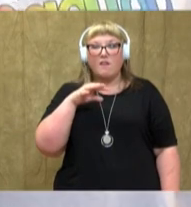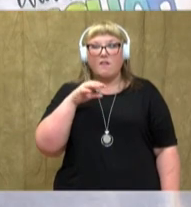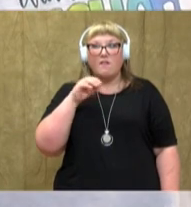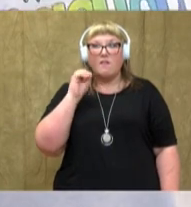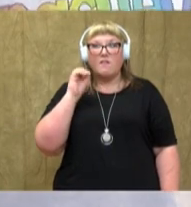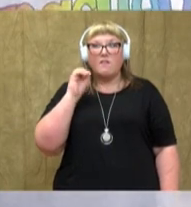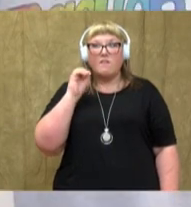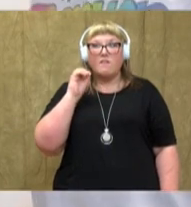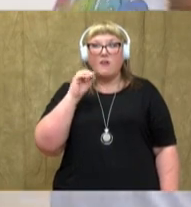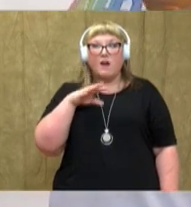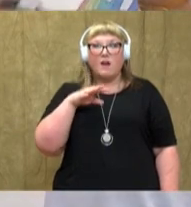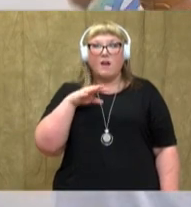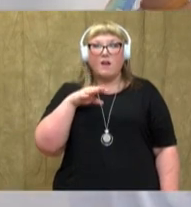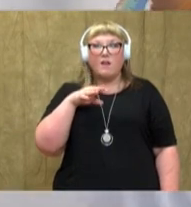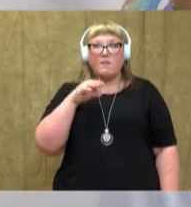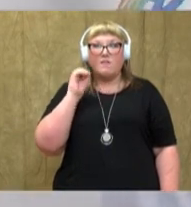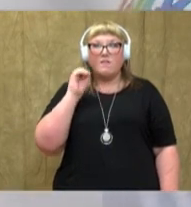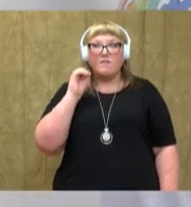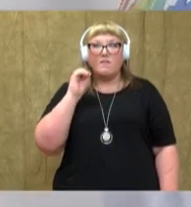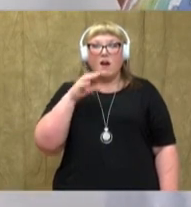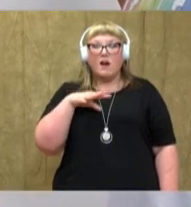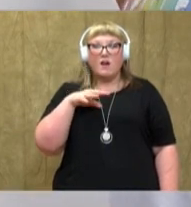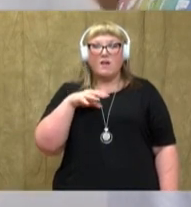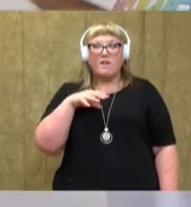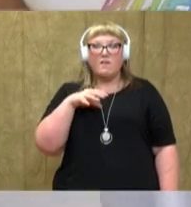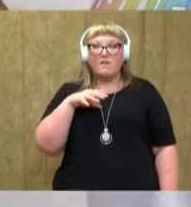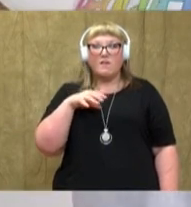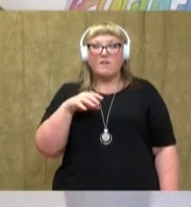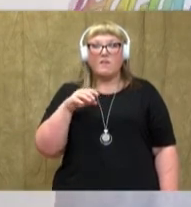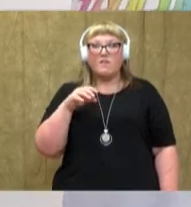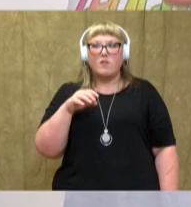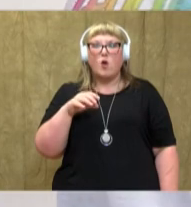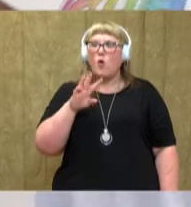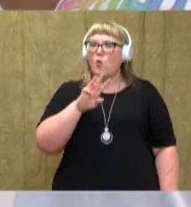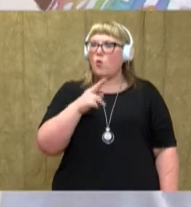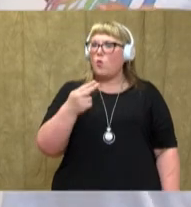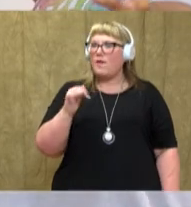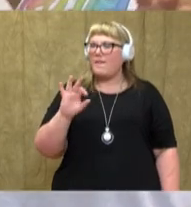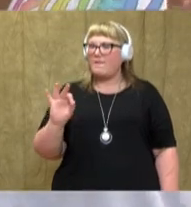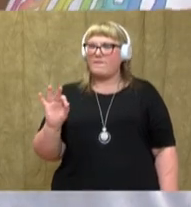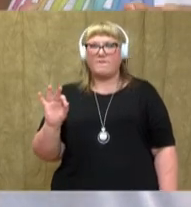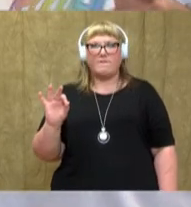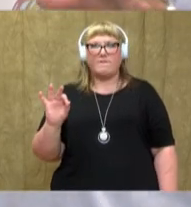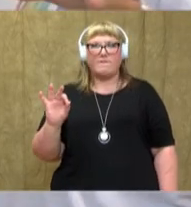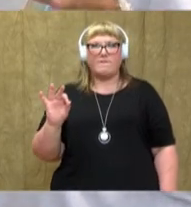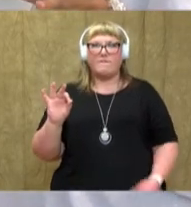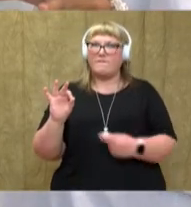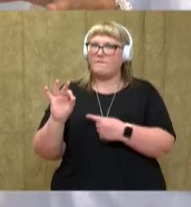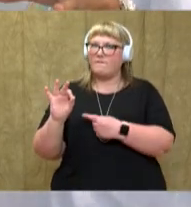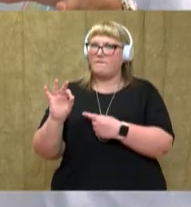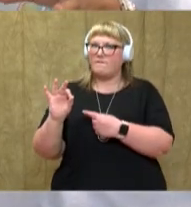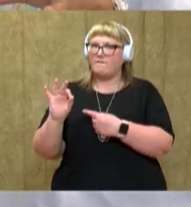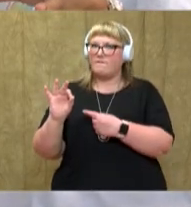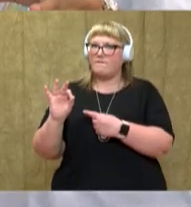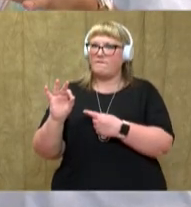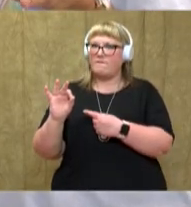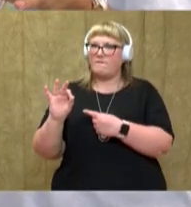Yes, the letter F, absolutely. Now, with the word with, you may have it spelled this way, with just one